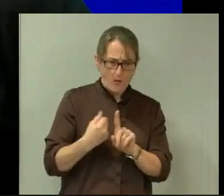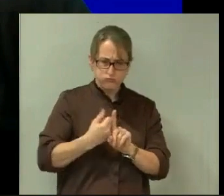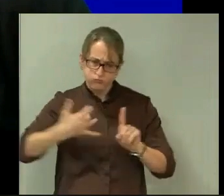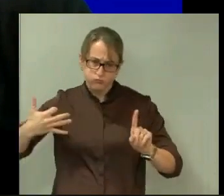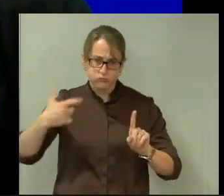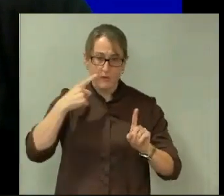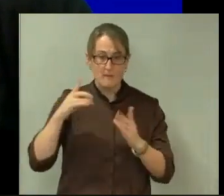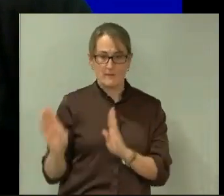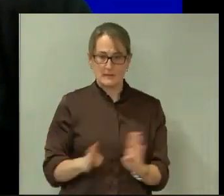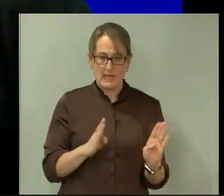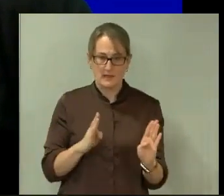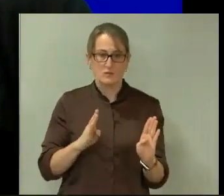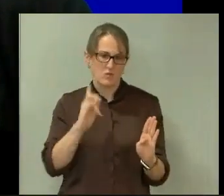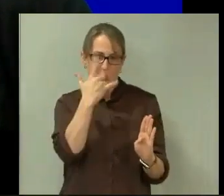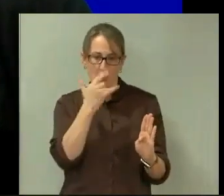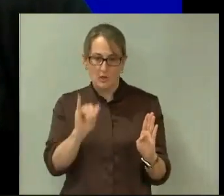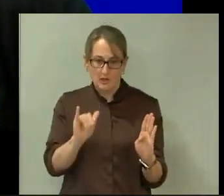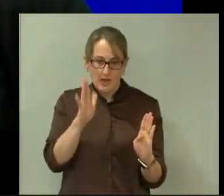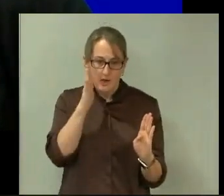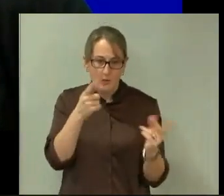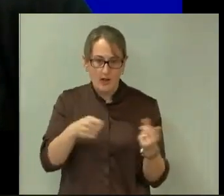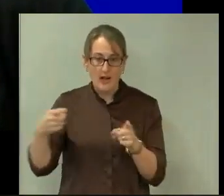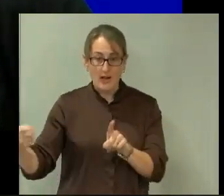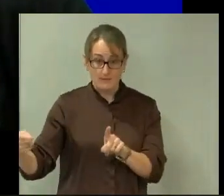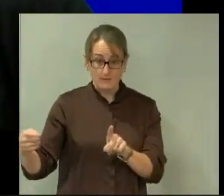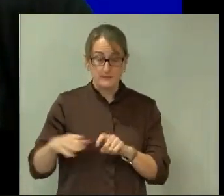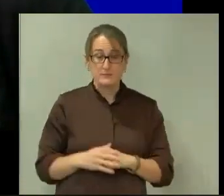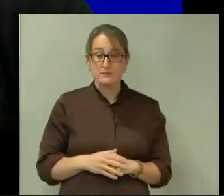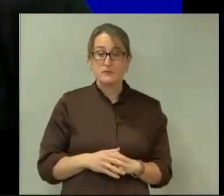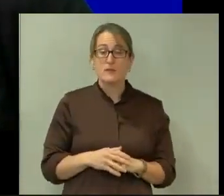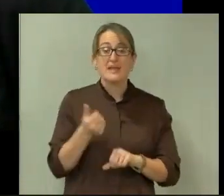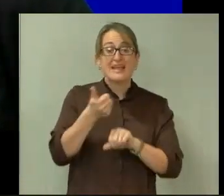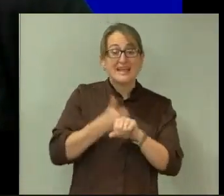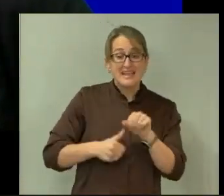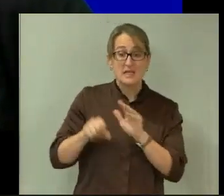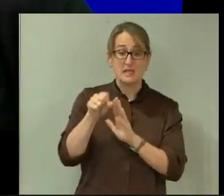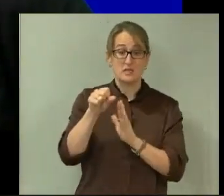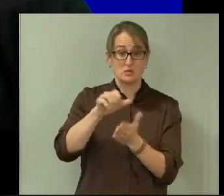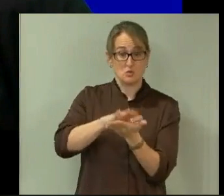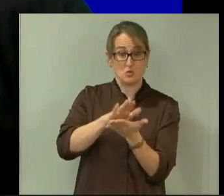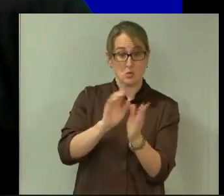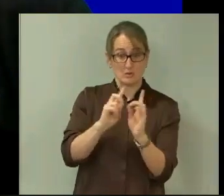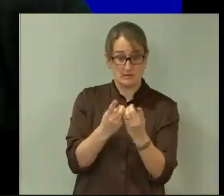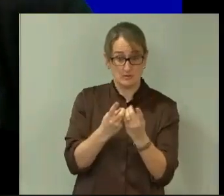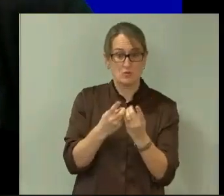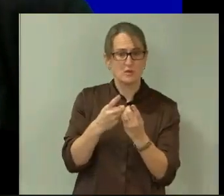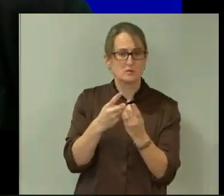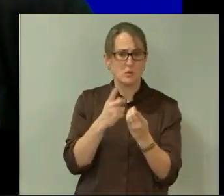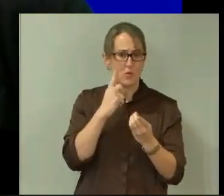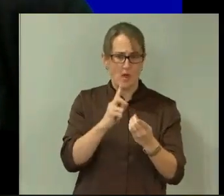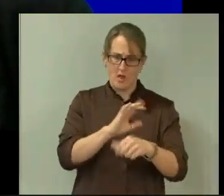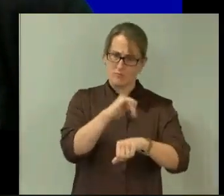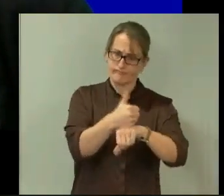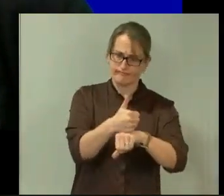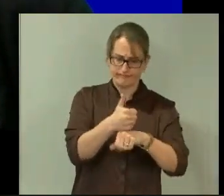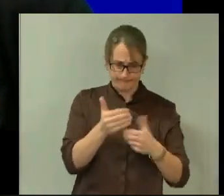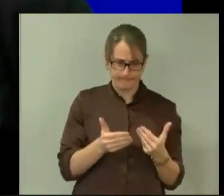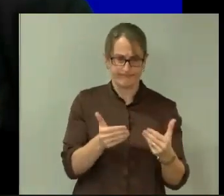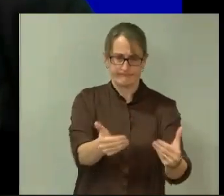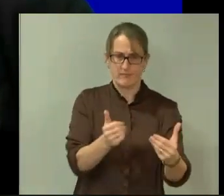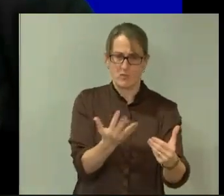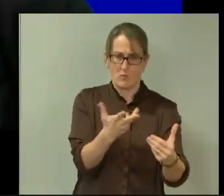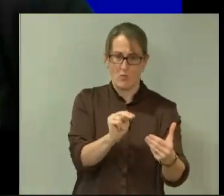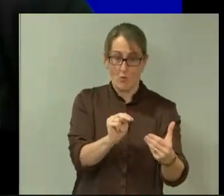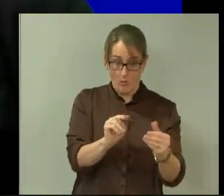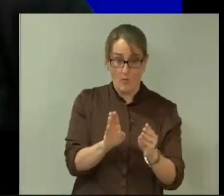happen. Each of our school districts is going to adopt their own plan, but we